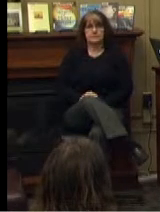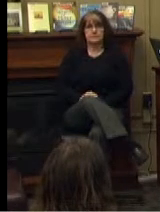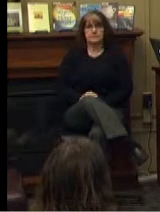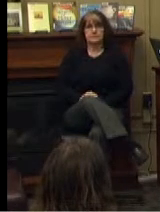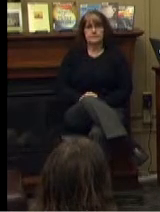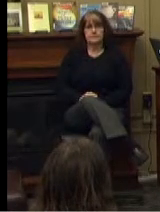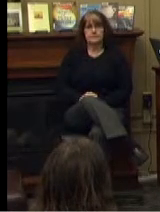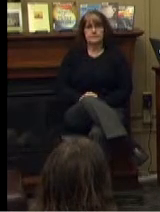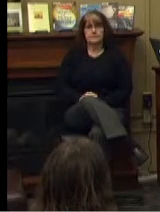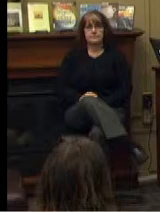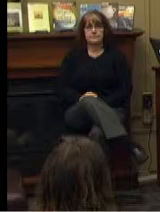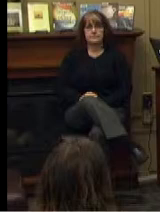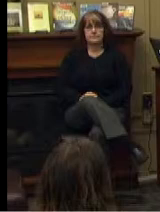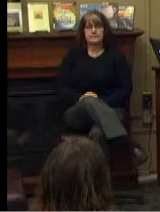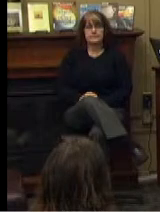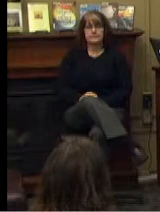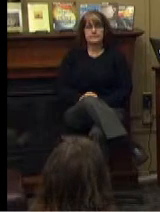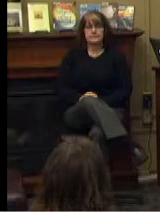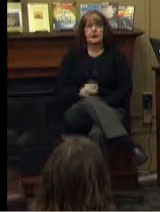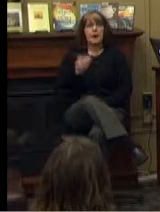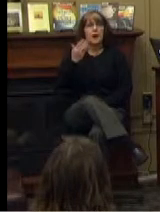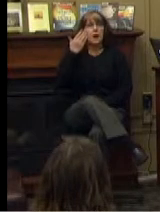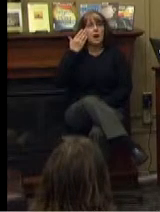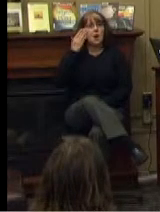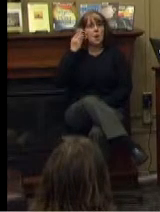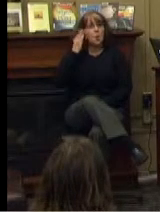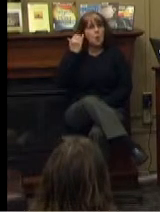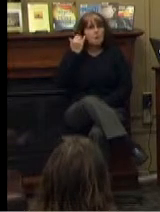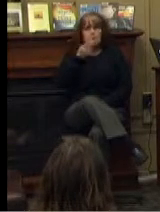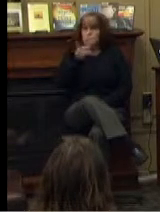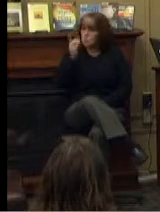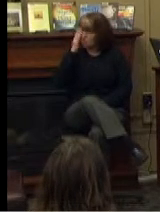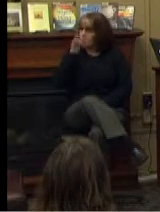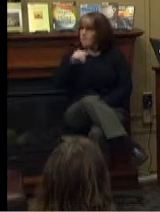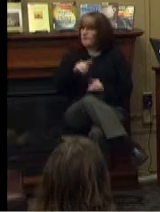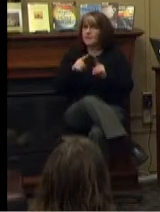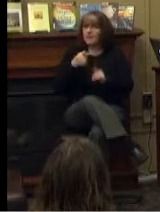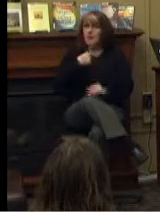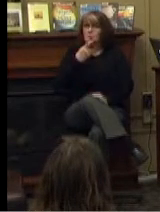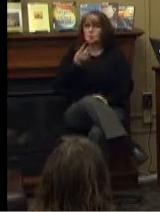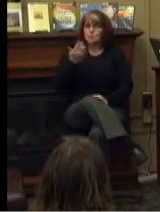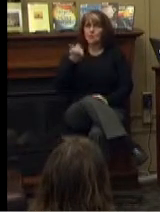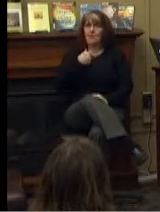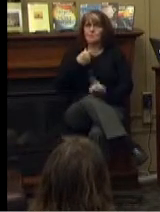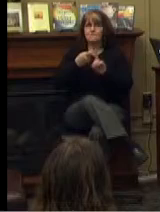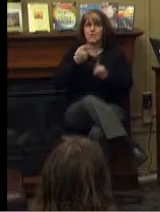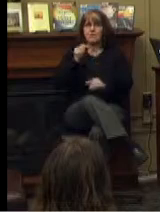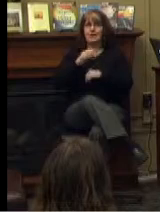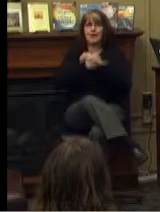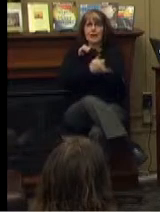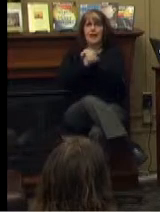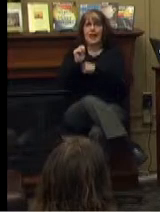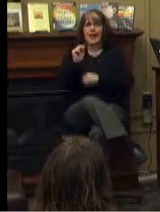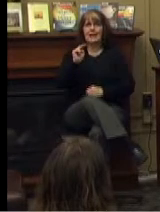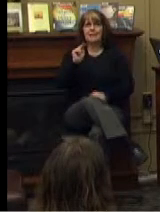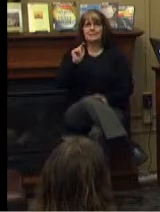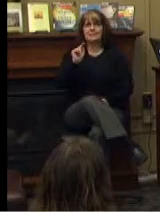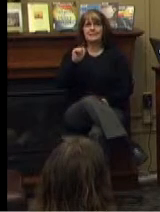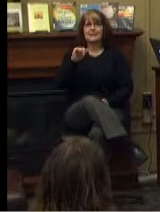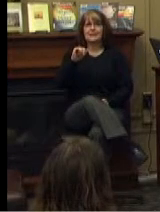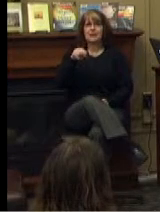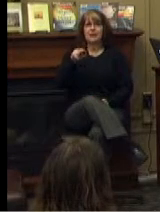So, because I don't know if many of you know that, but I did mention it before that I'm from Antigua, and so I'm from a developing